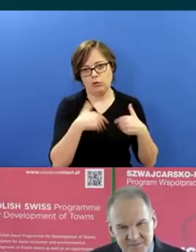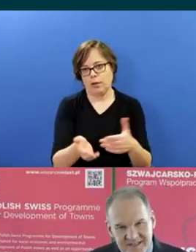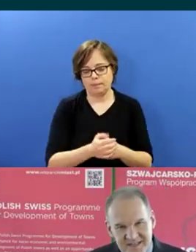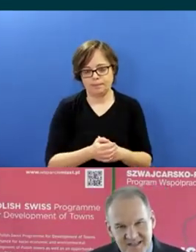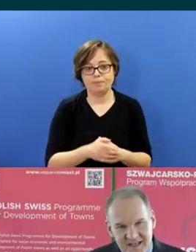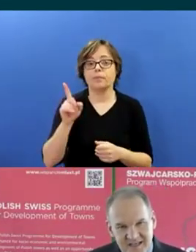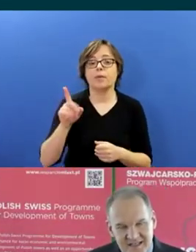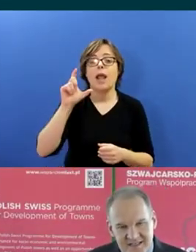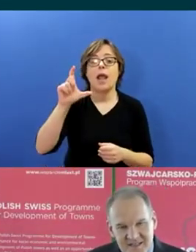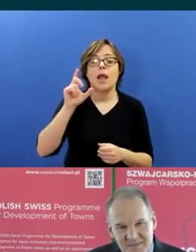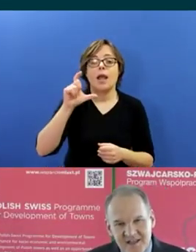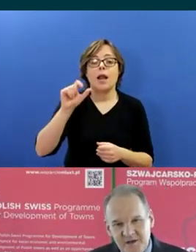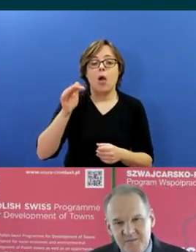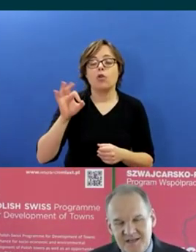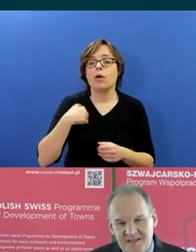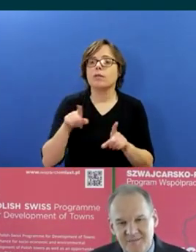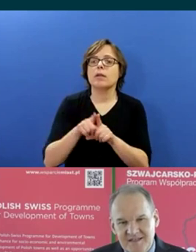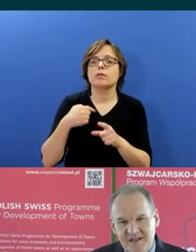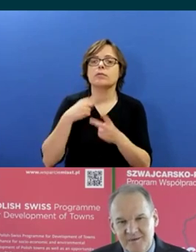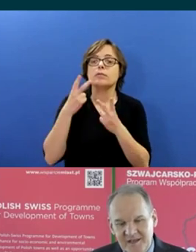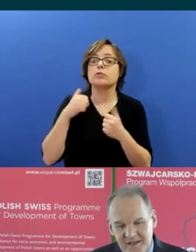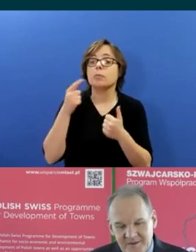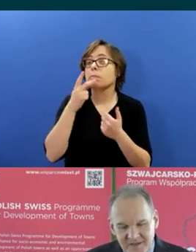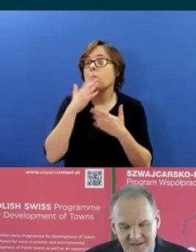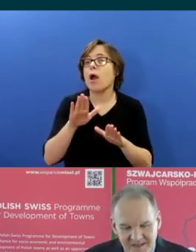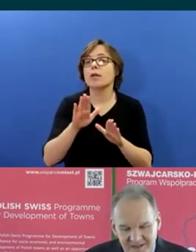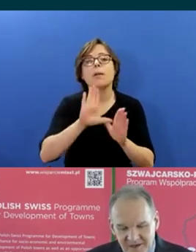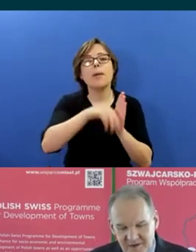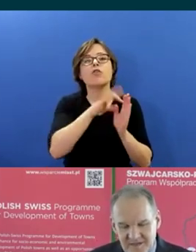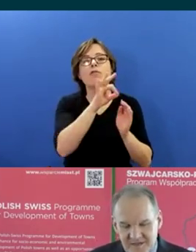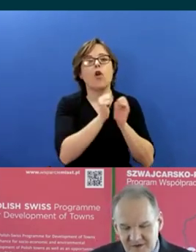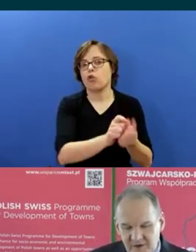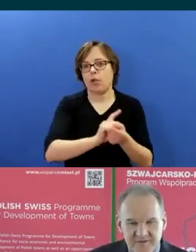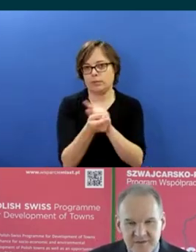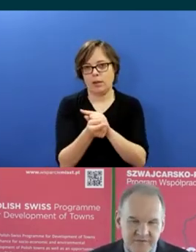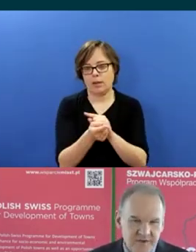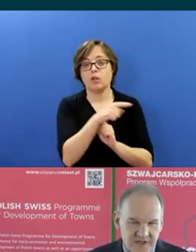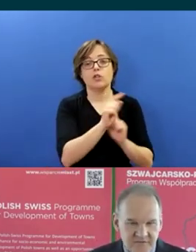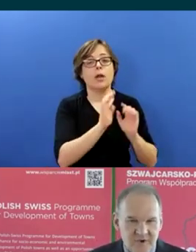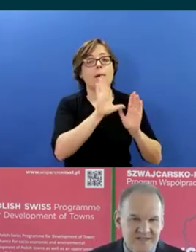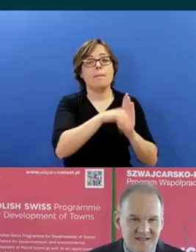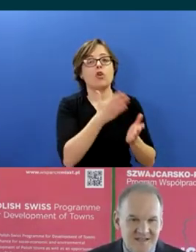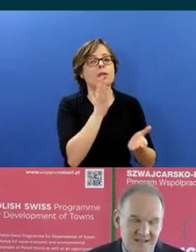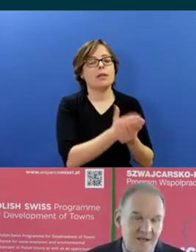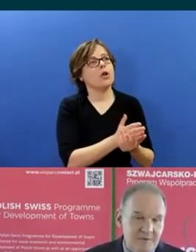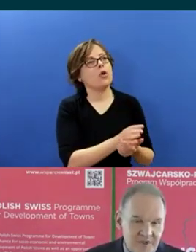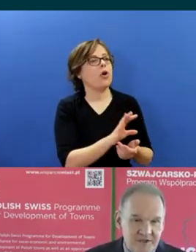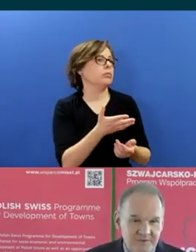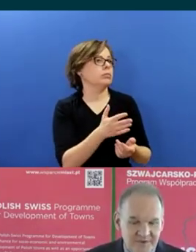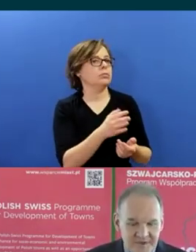what is important, Claudio, in your presentation is the changing role of the city, which is not only